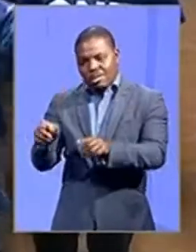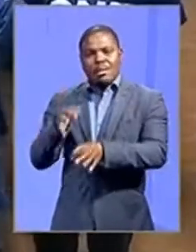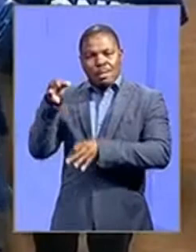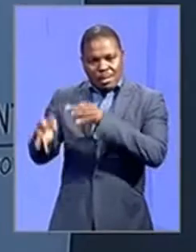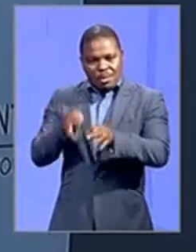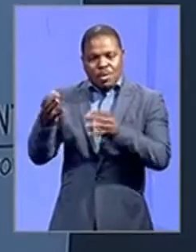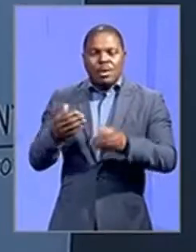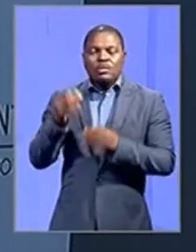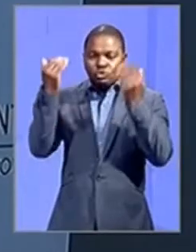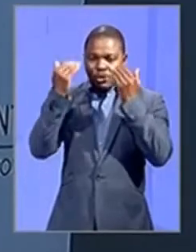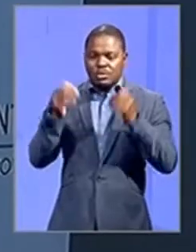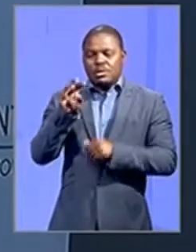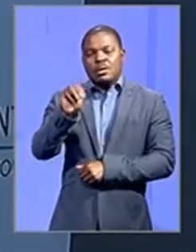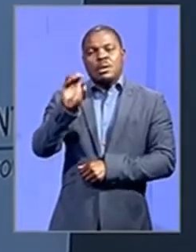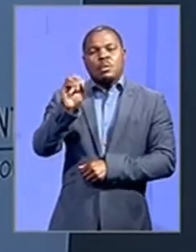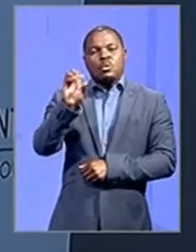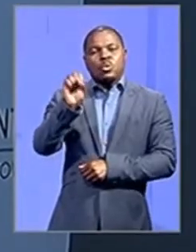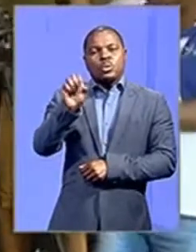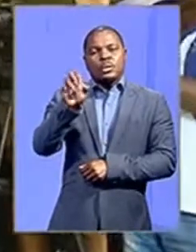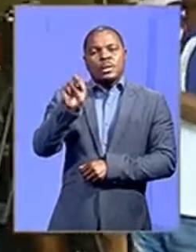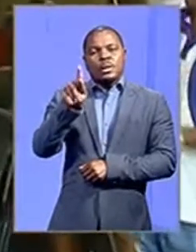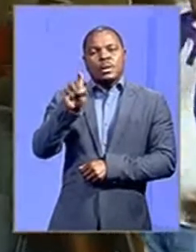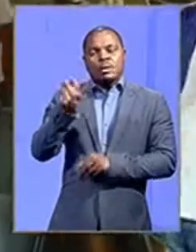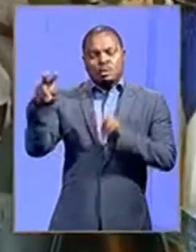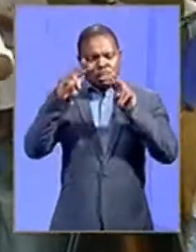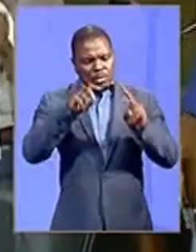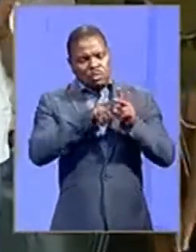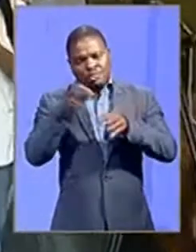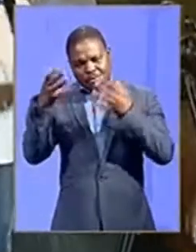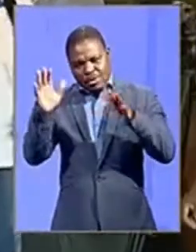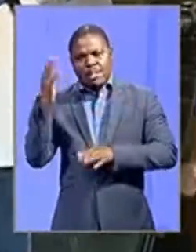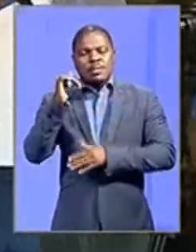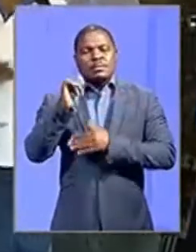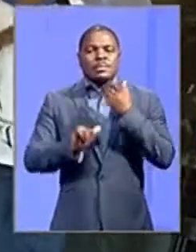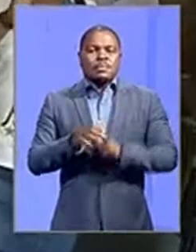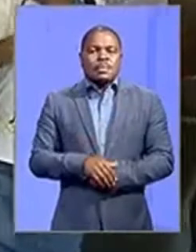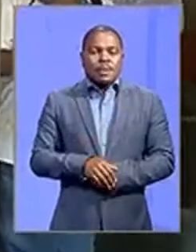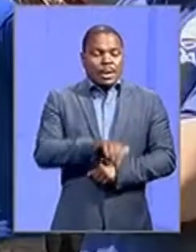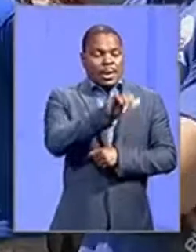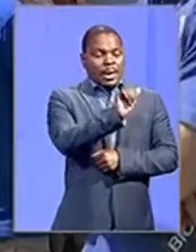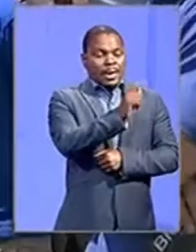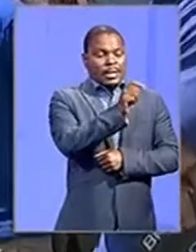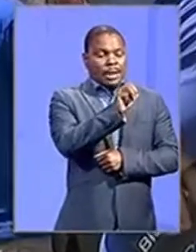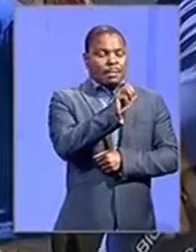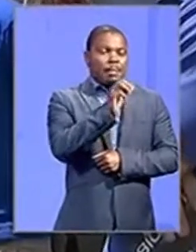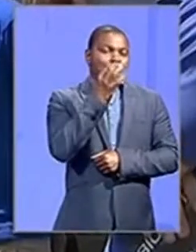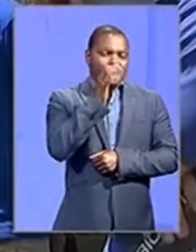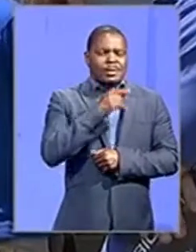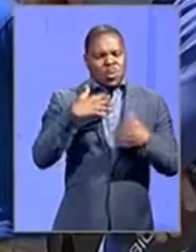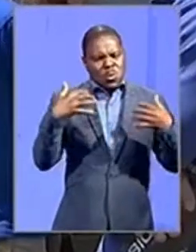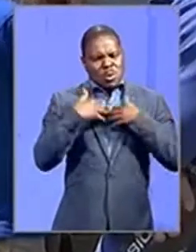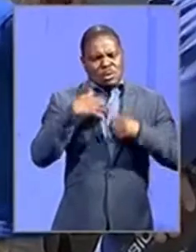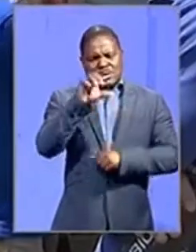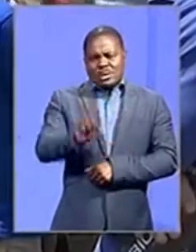moatlhodi moseneke tse di ka ga ditlhopho kgwedi e fetileng. ATM e begile fa e tshwengwa ke seemo sa bommasepala mo